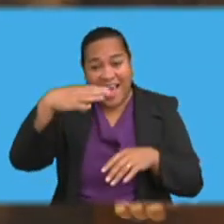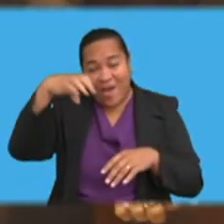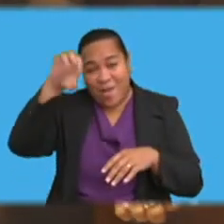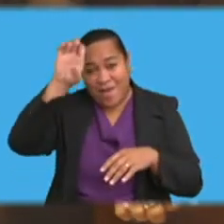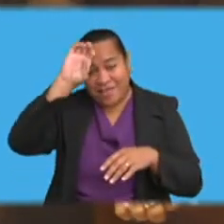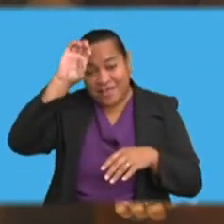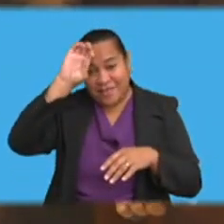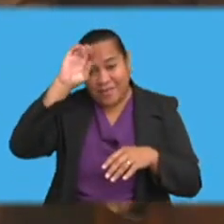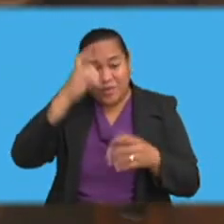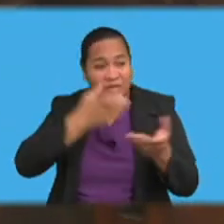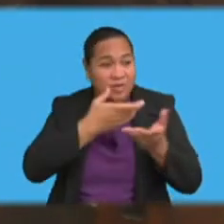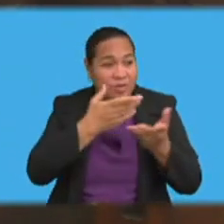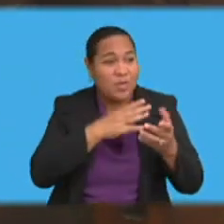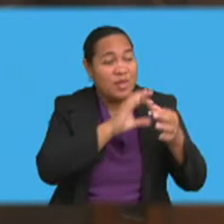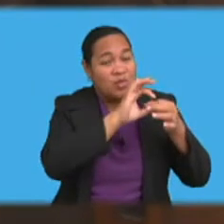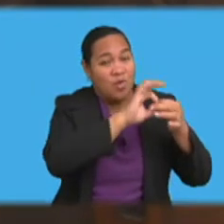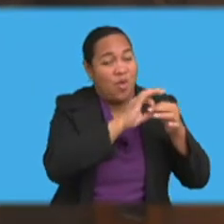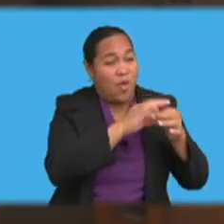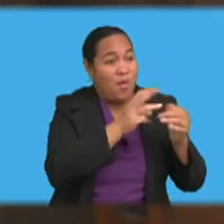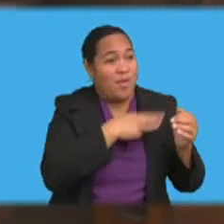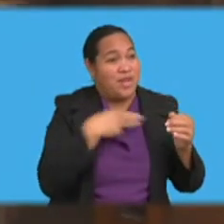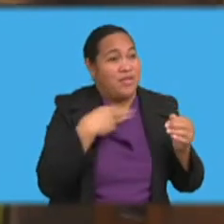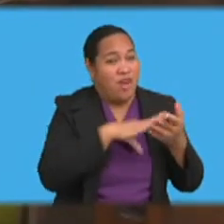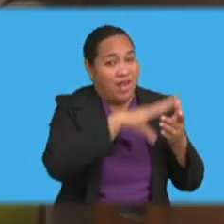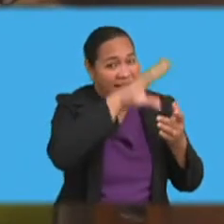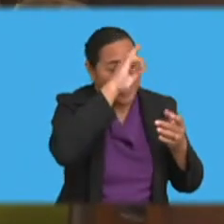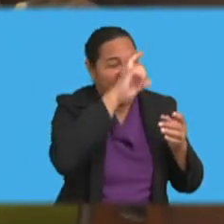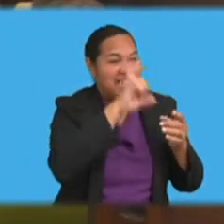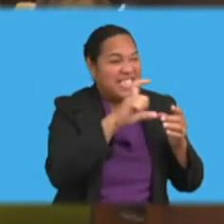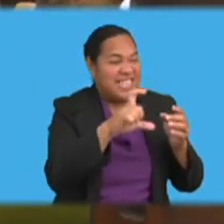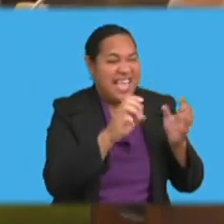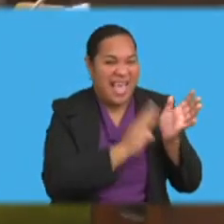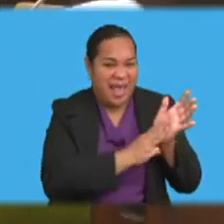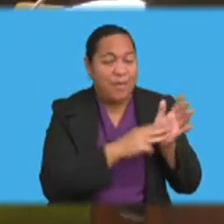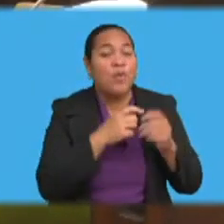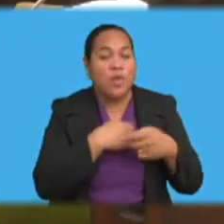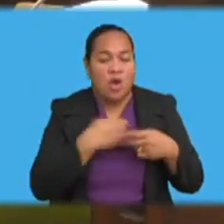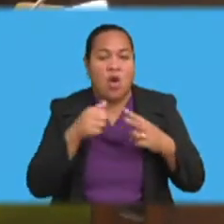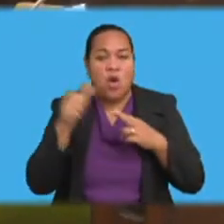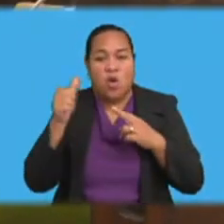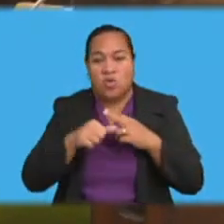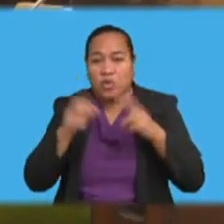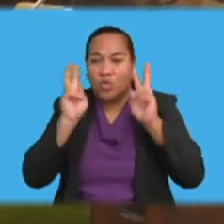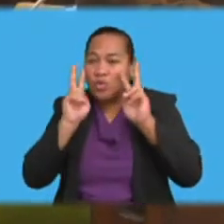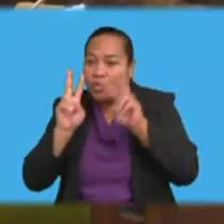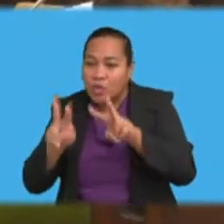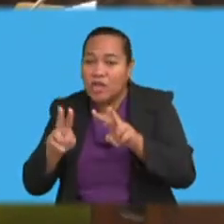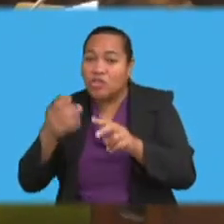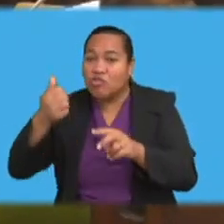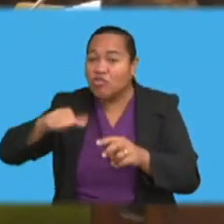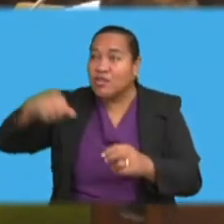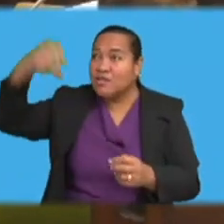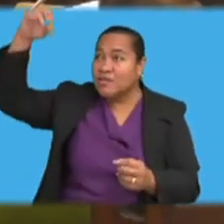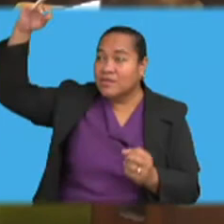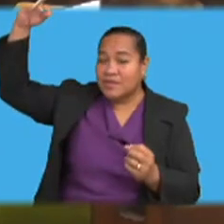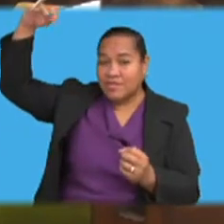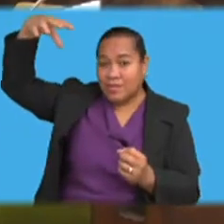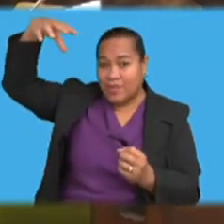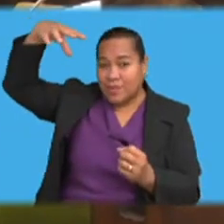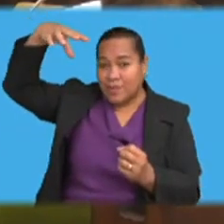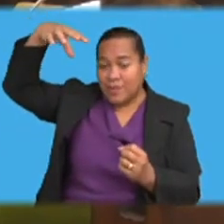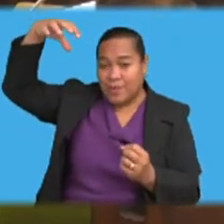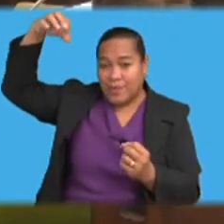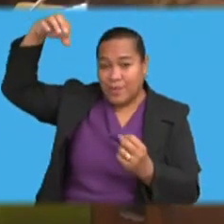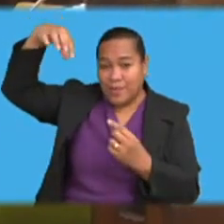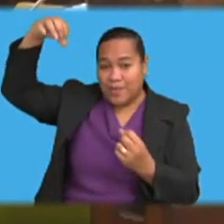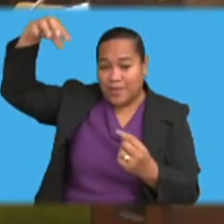his Minister of Education, the CCEM, that we're also looking at by using the satellite, the digital